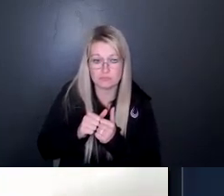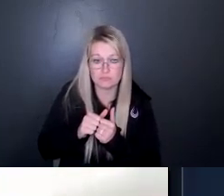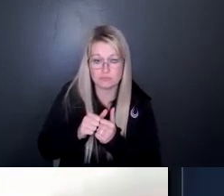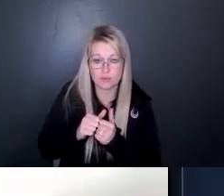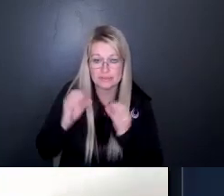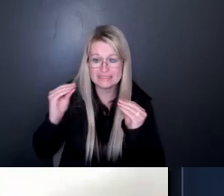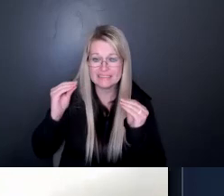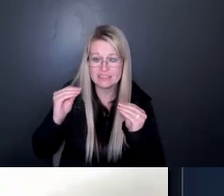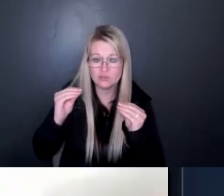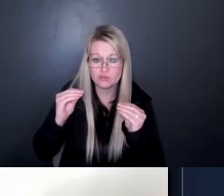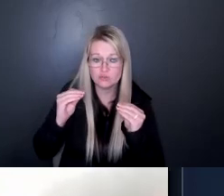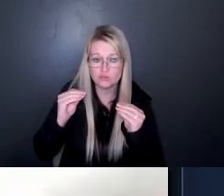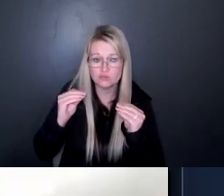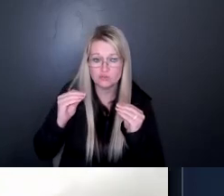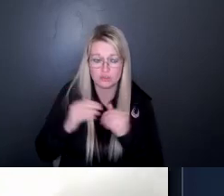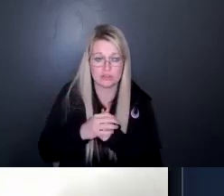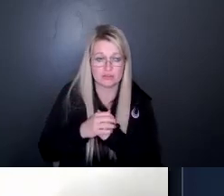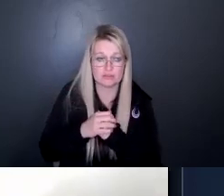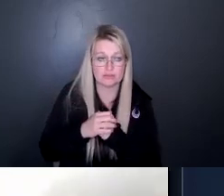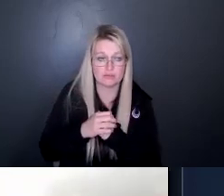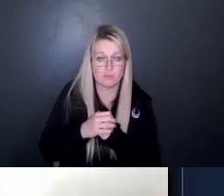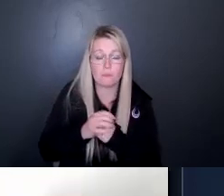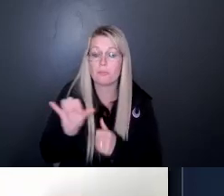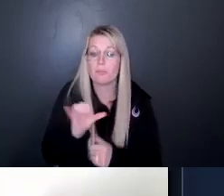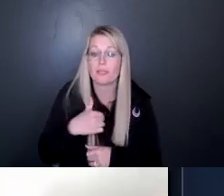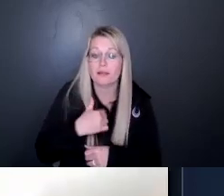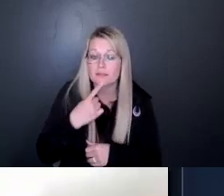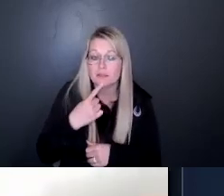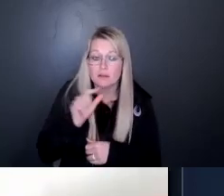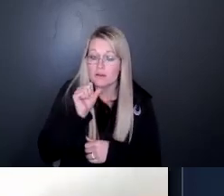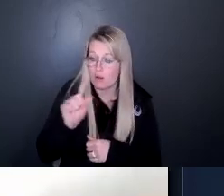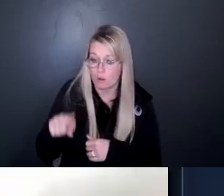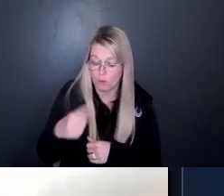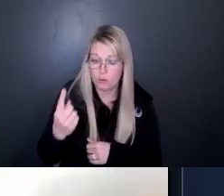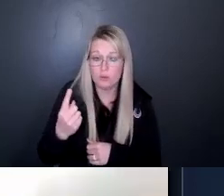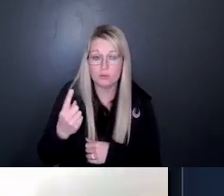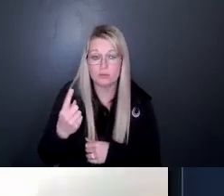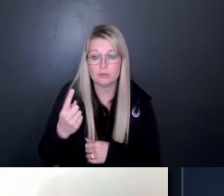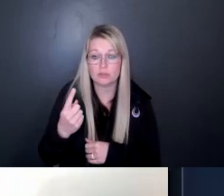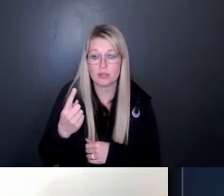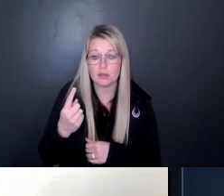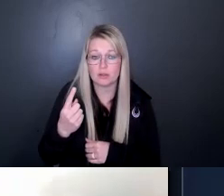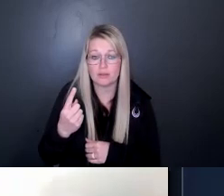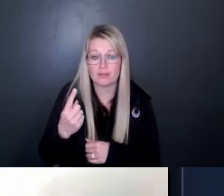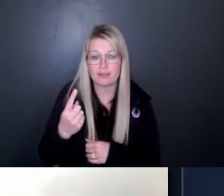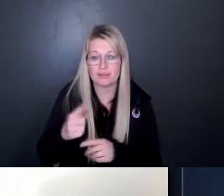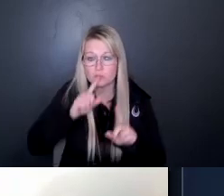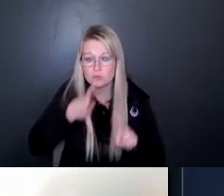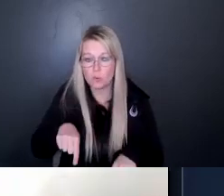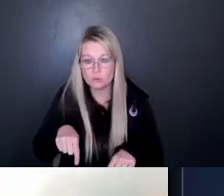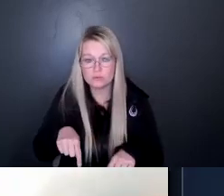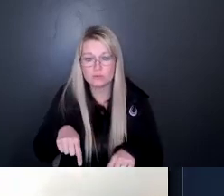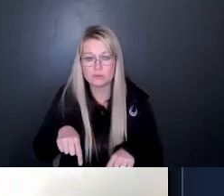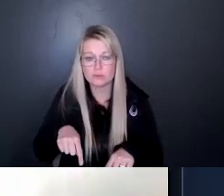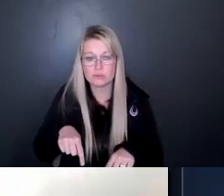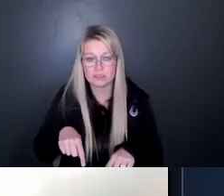teaching in emergency situations. Like I said, now all these outcomes, they come a result of looking at